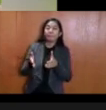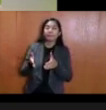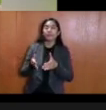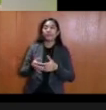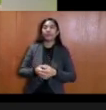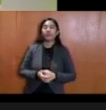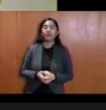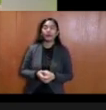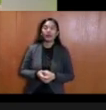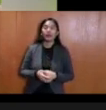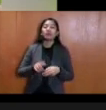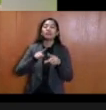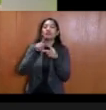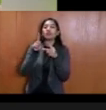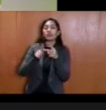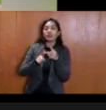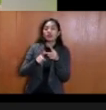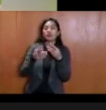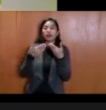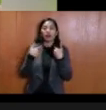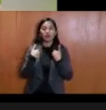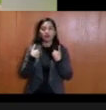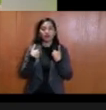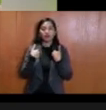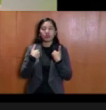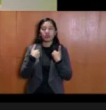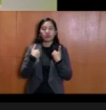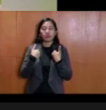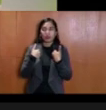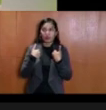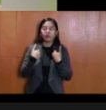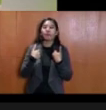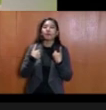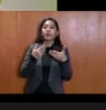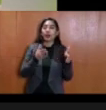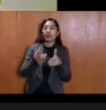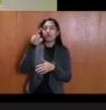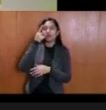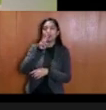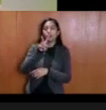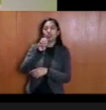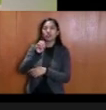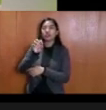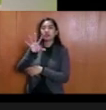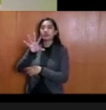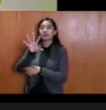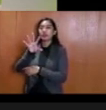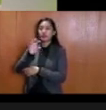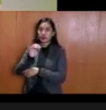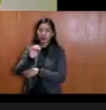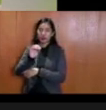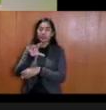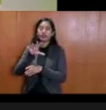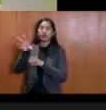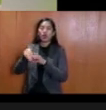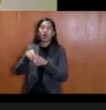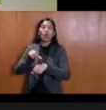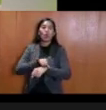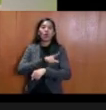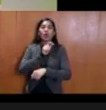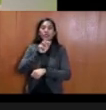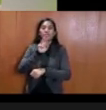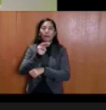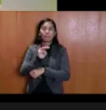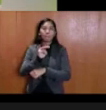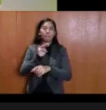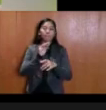plan, but we have also up to 2050, which involves the long-term plans that we have.